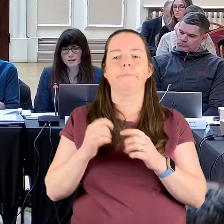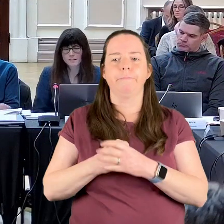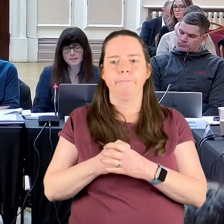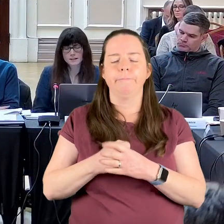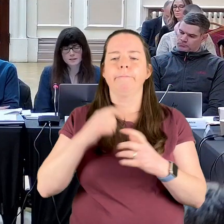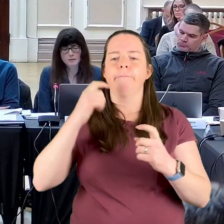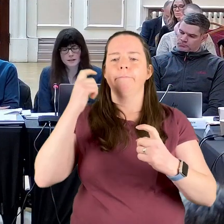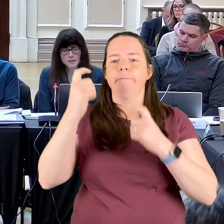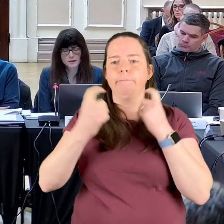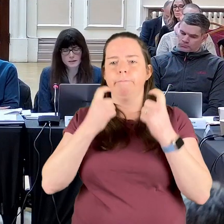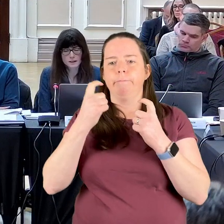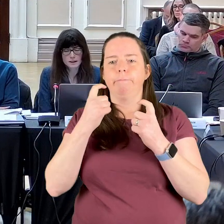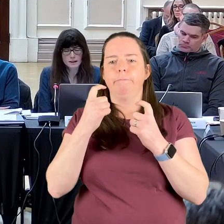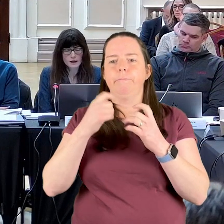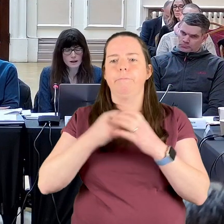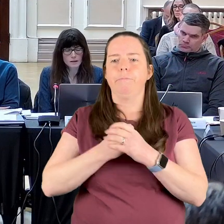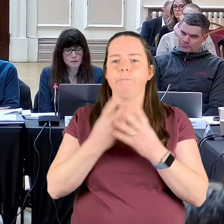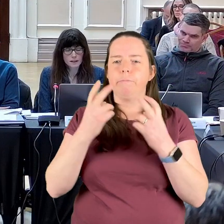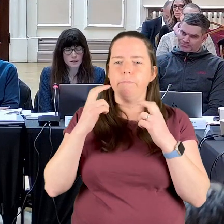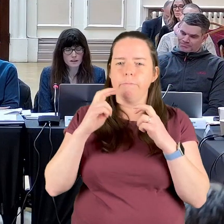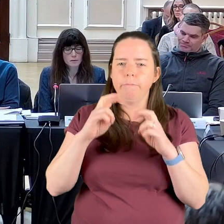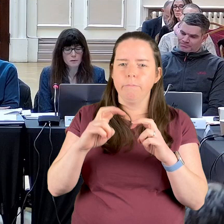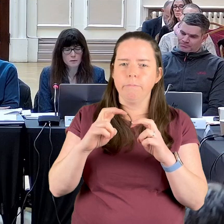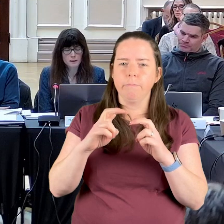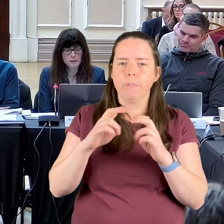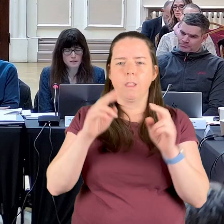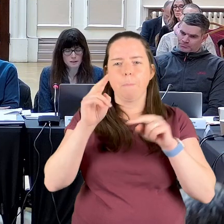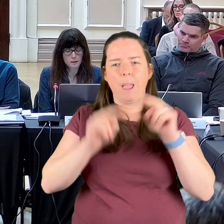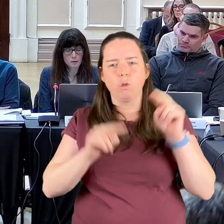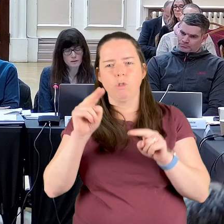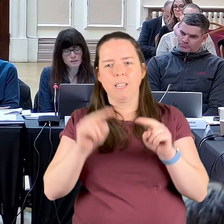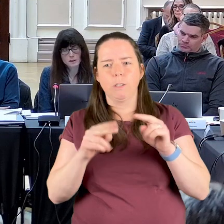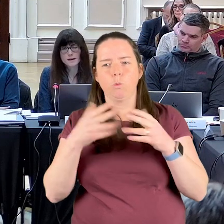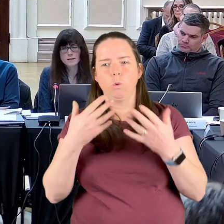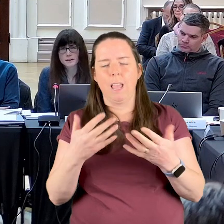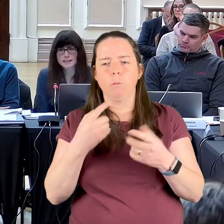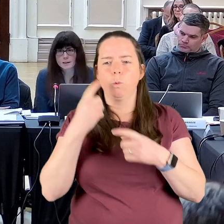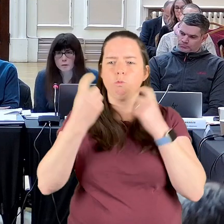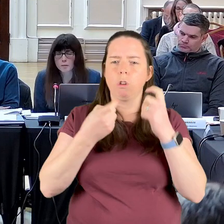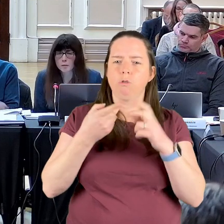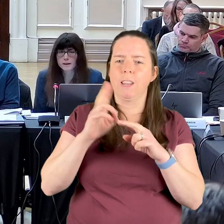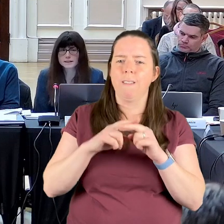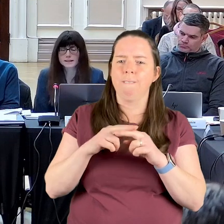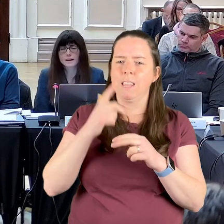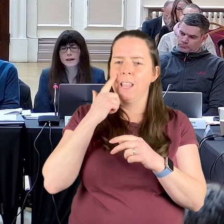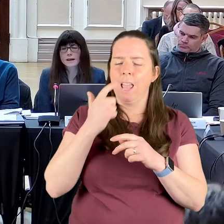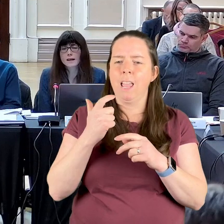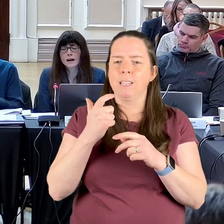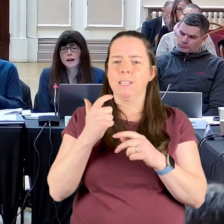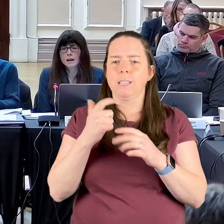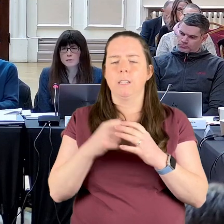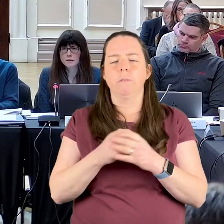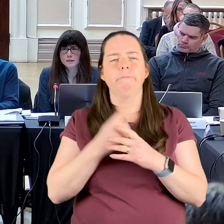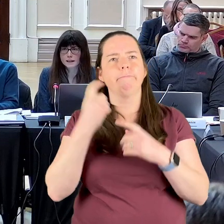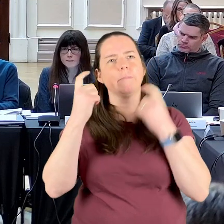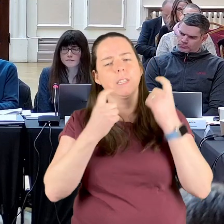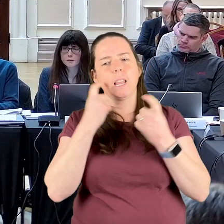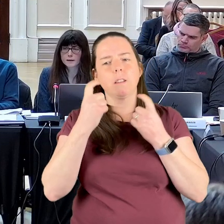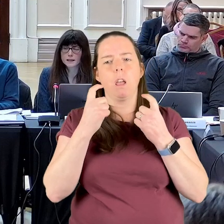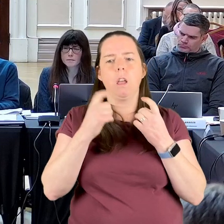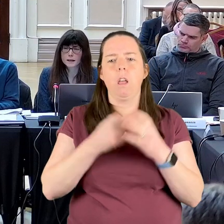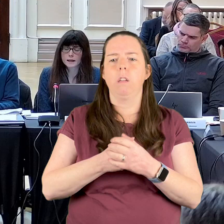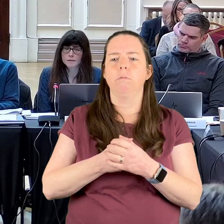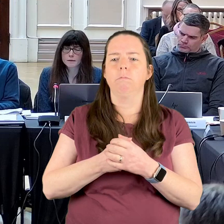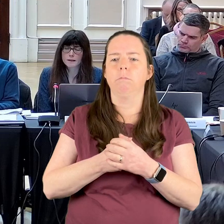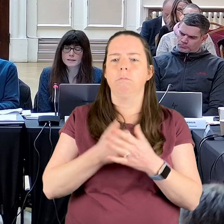suggestion, but I'll phrase it as a question. Looking through some of the metrics that were reported today, I was wondering if we